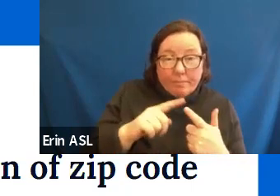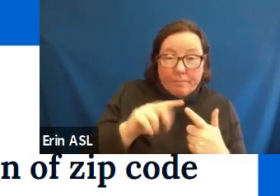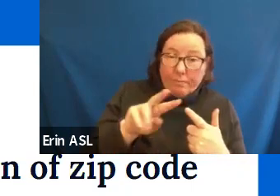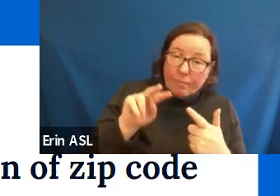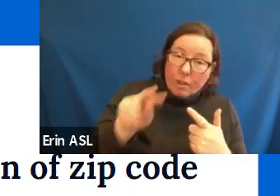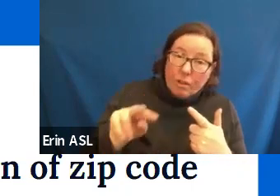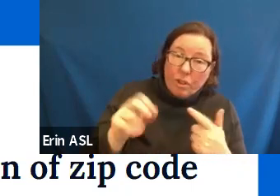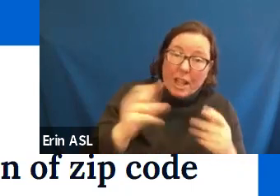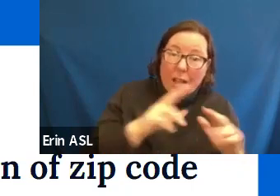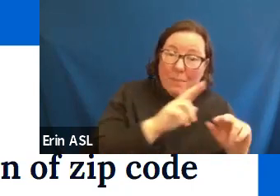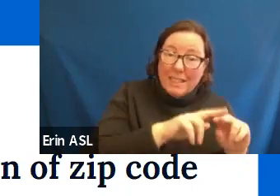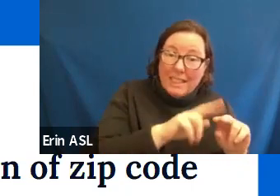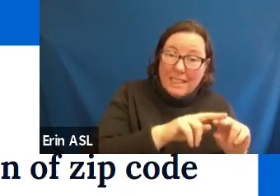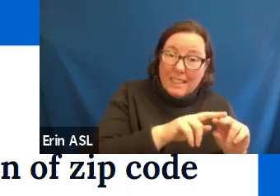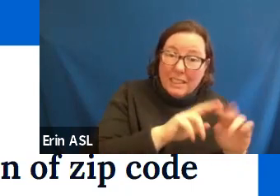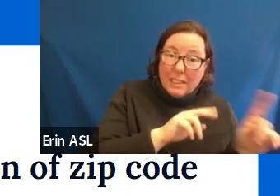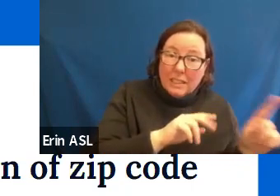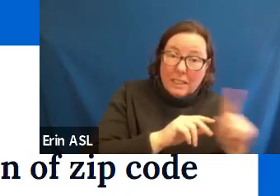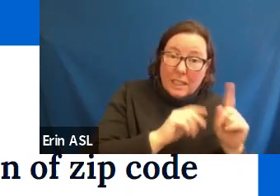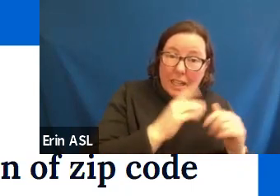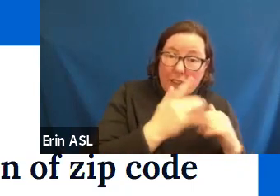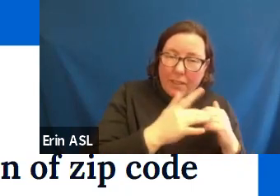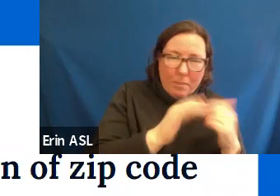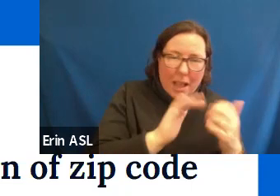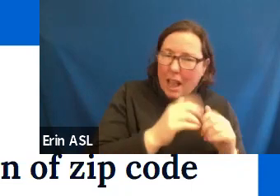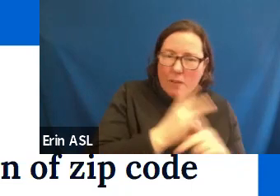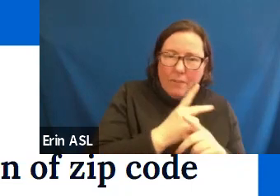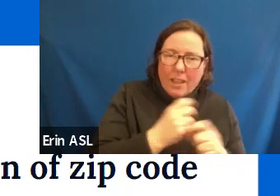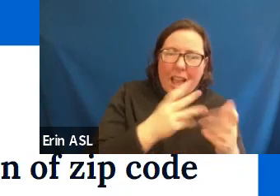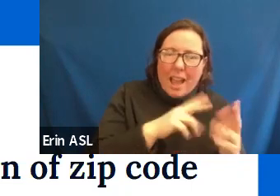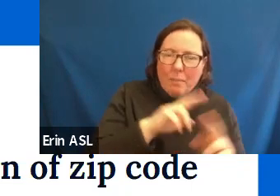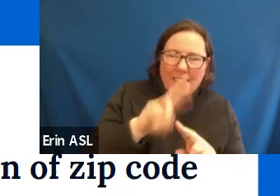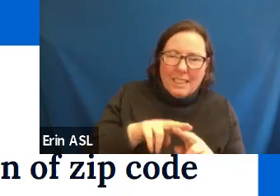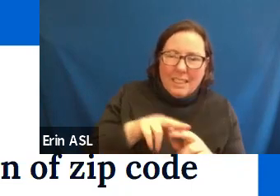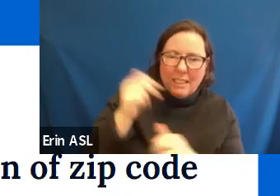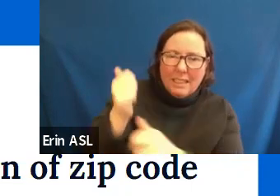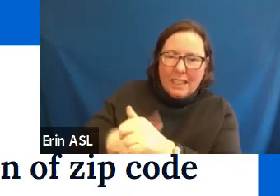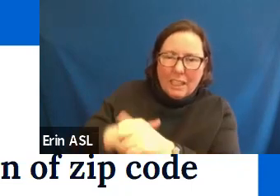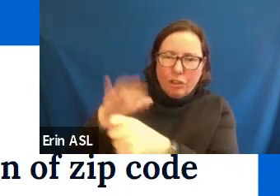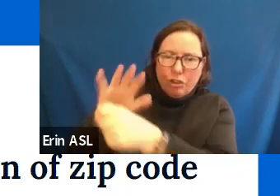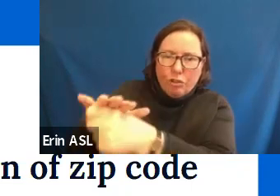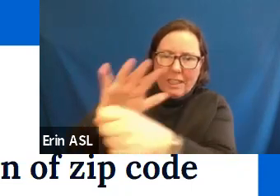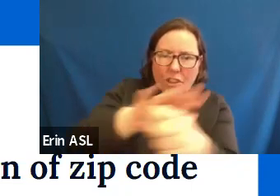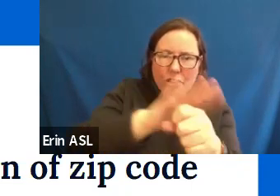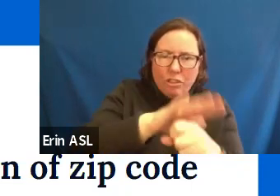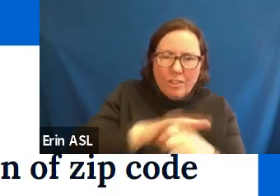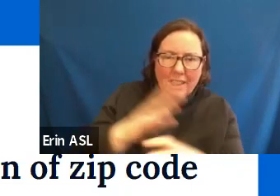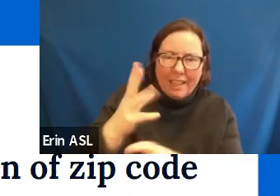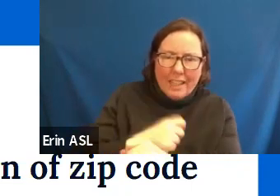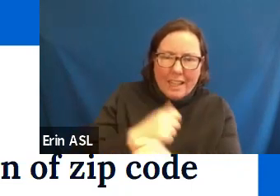of available seats at exam schools, or how did you determine how many seats are assigned?